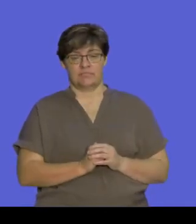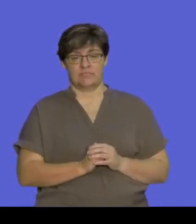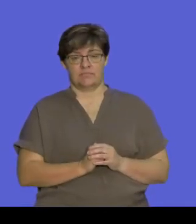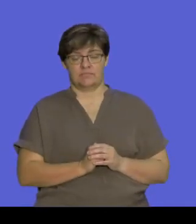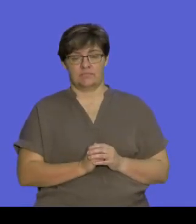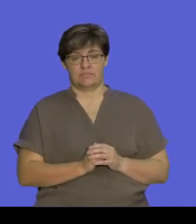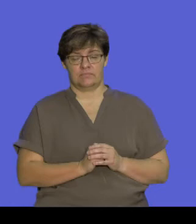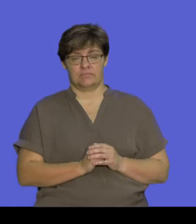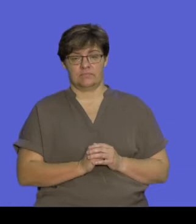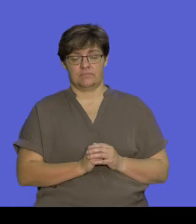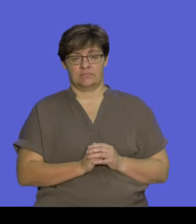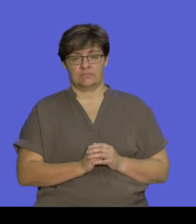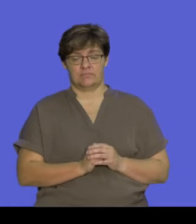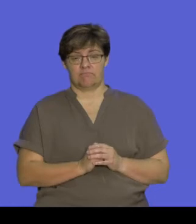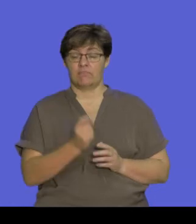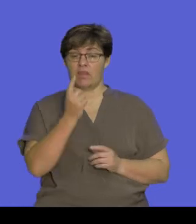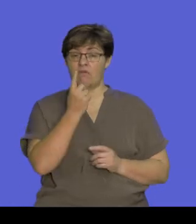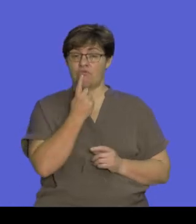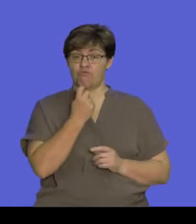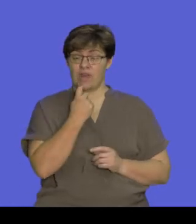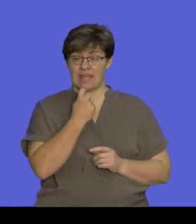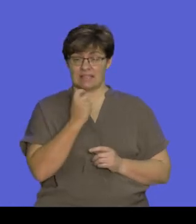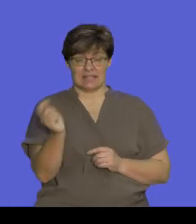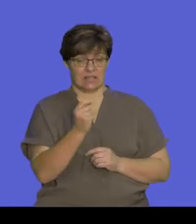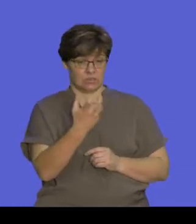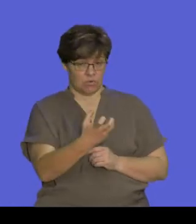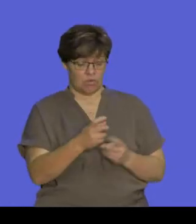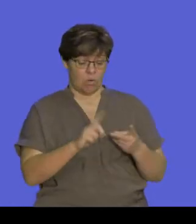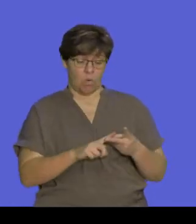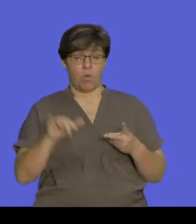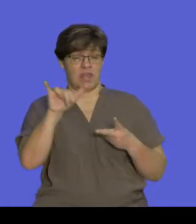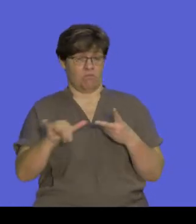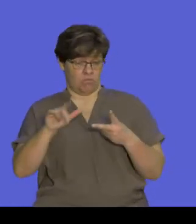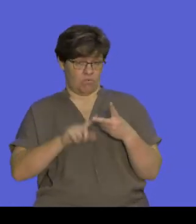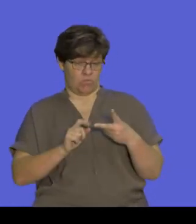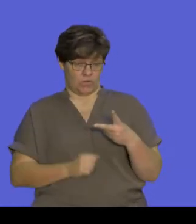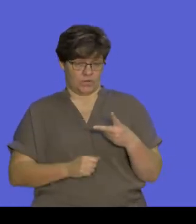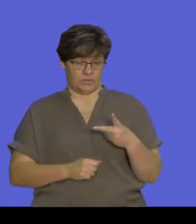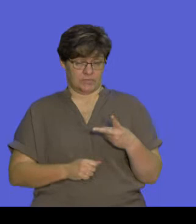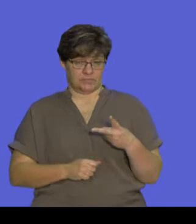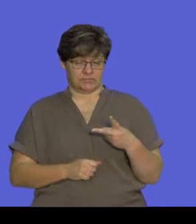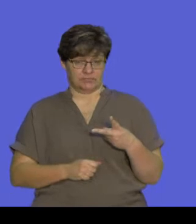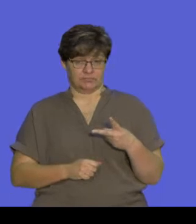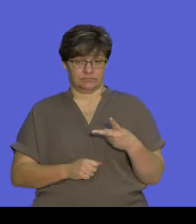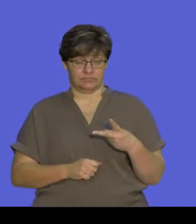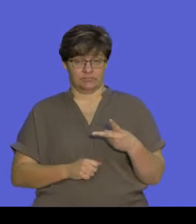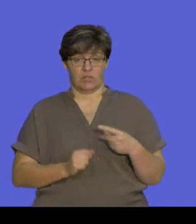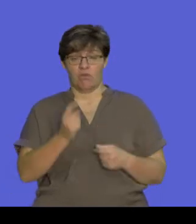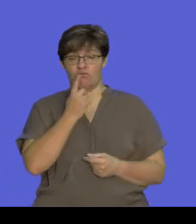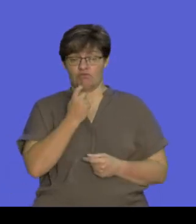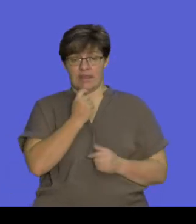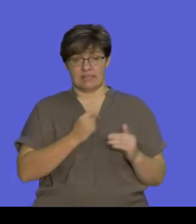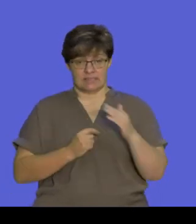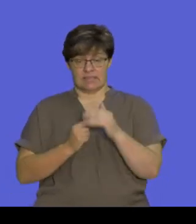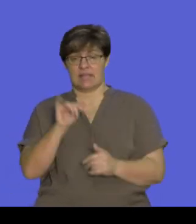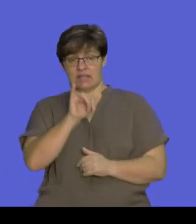can either have a red tennis ball or a yellow tennis ball. And so I've got the red over there and the yellow